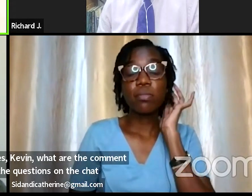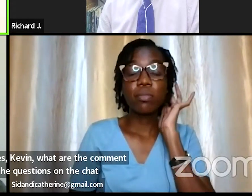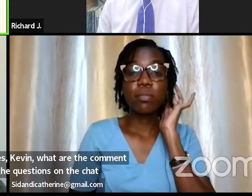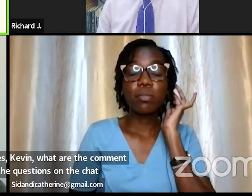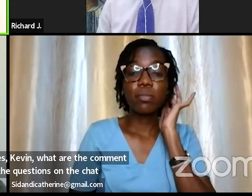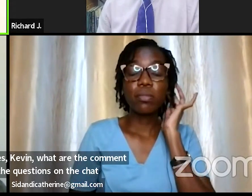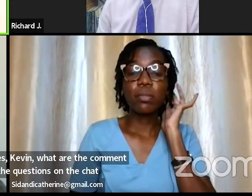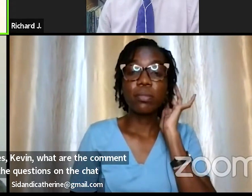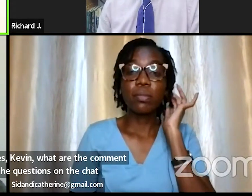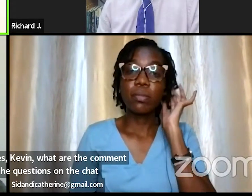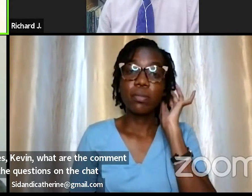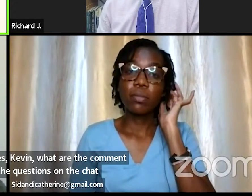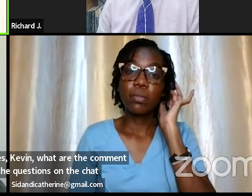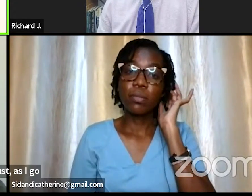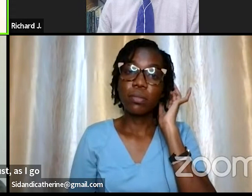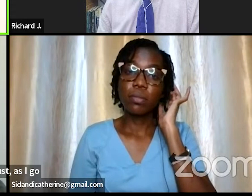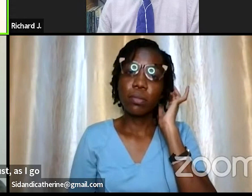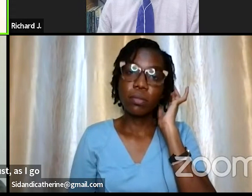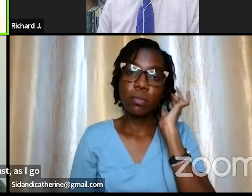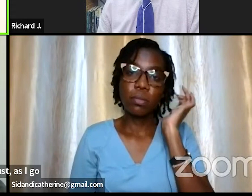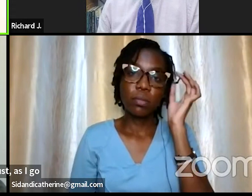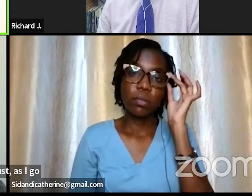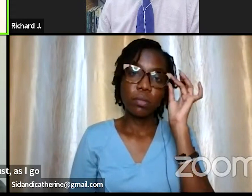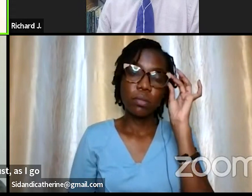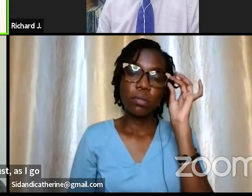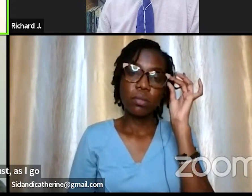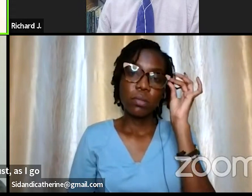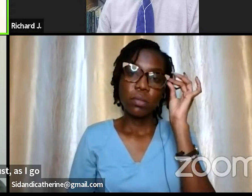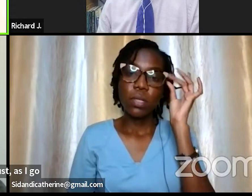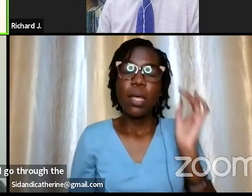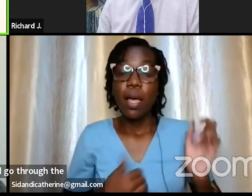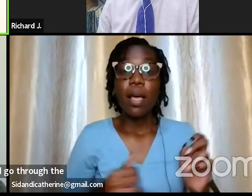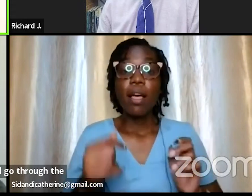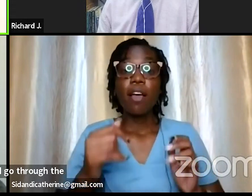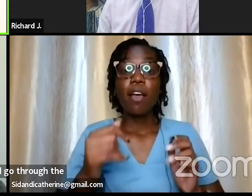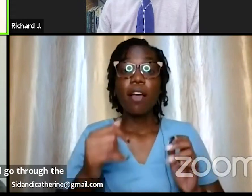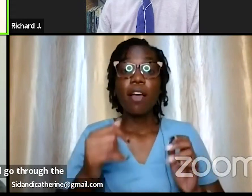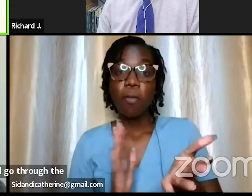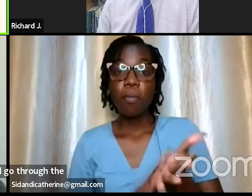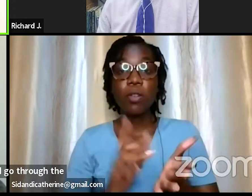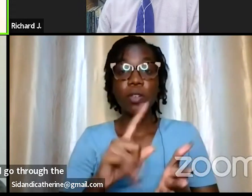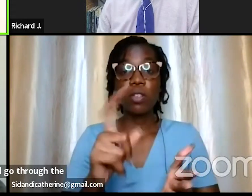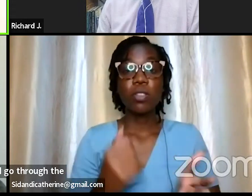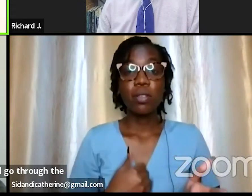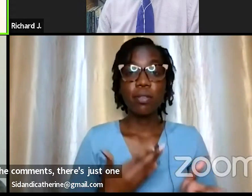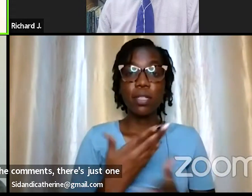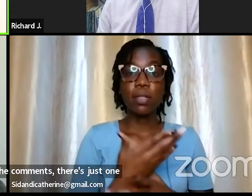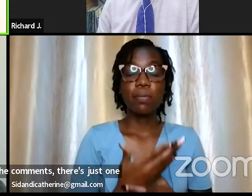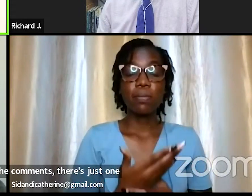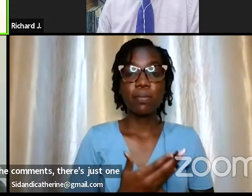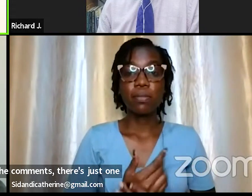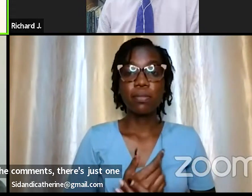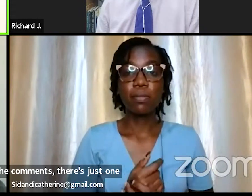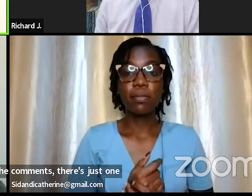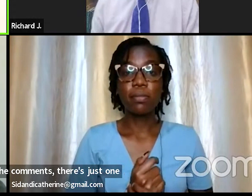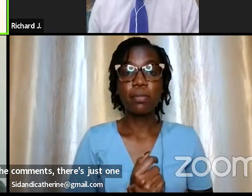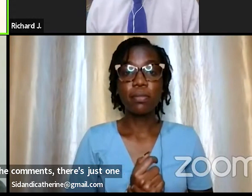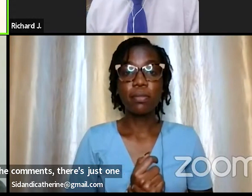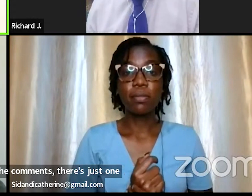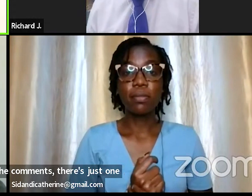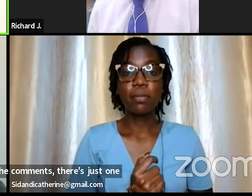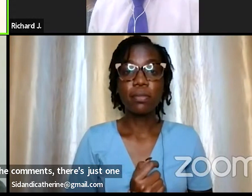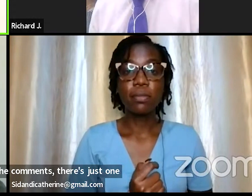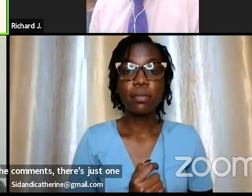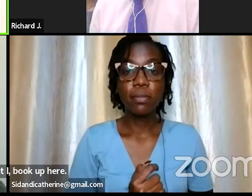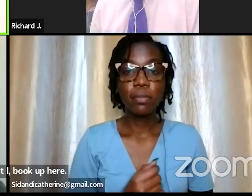Just as I go through the comments, there's just one question that popped up here. Can